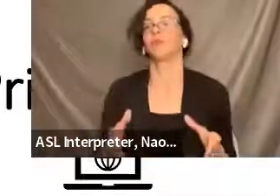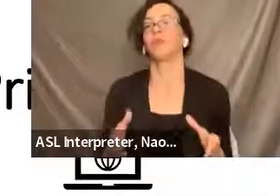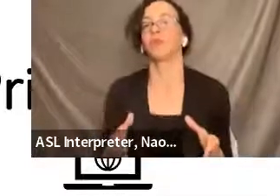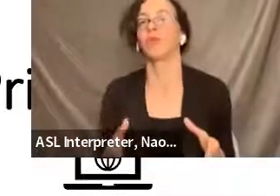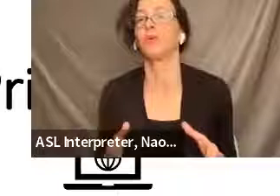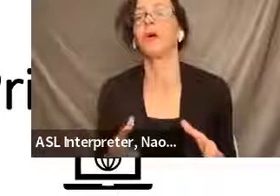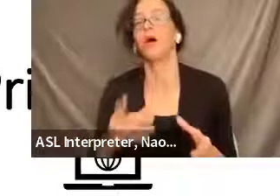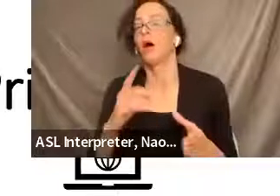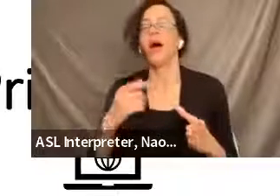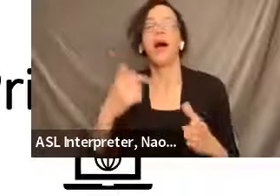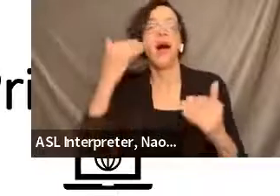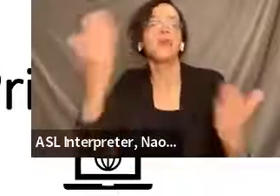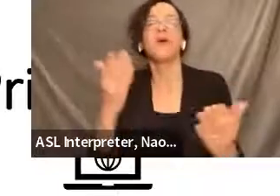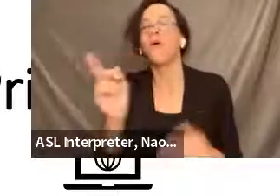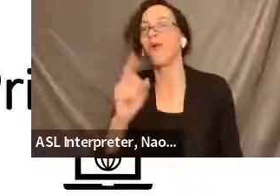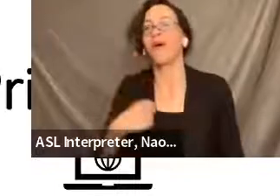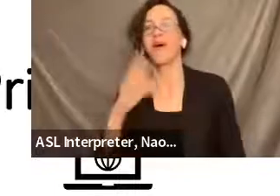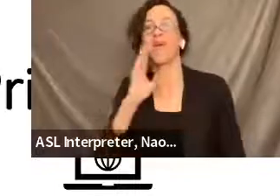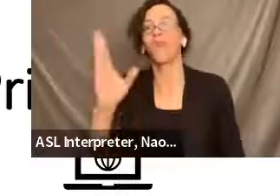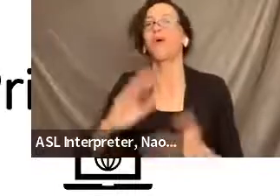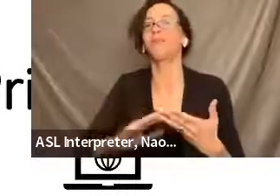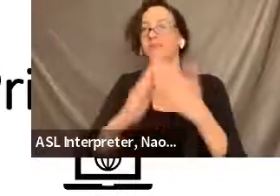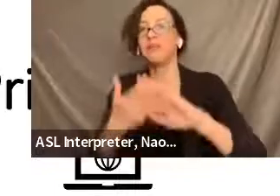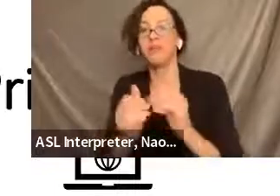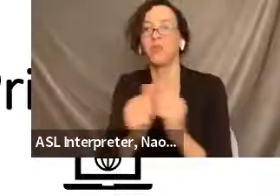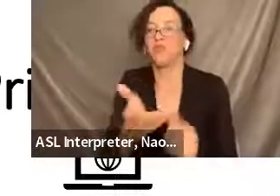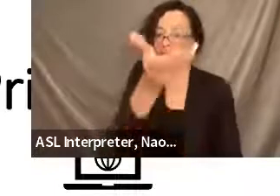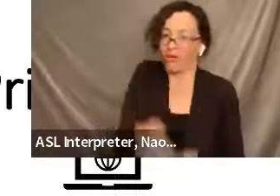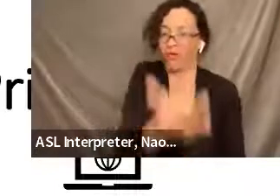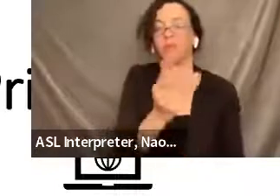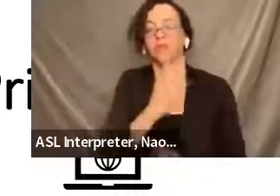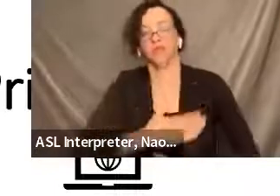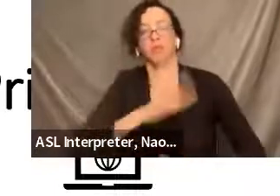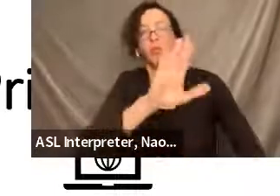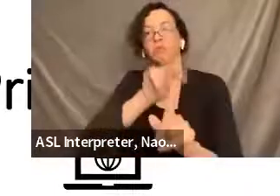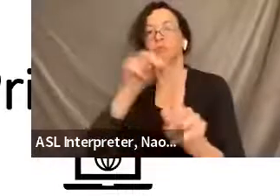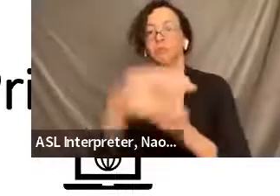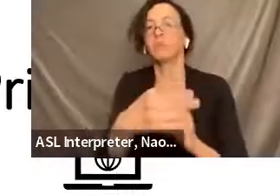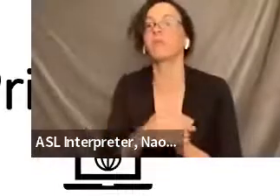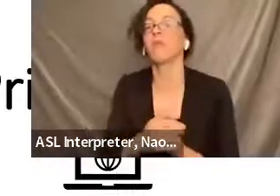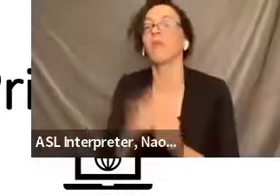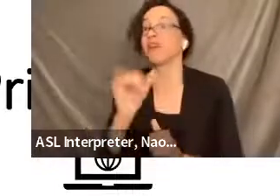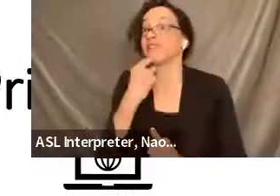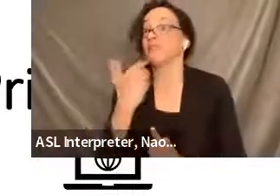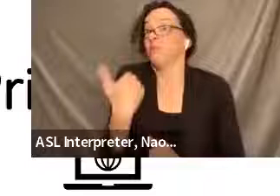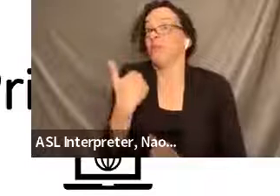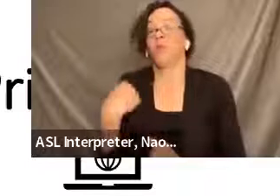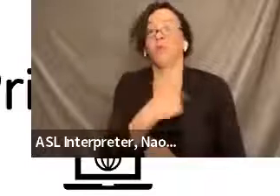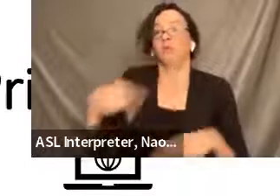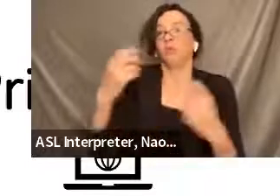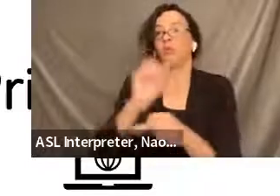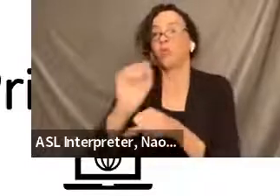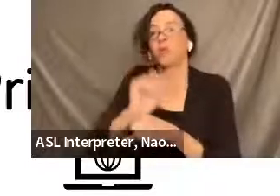us her perspective. So as I said, we've been working for years on this